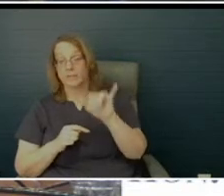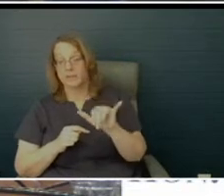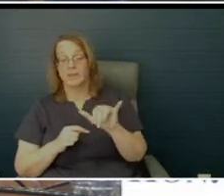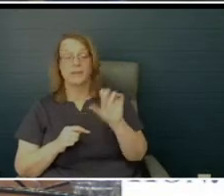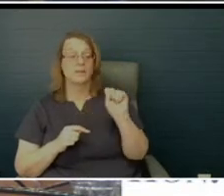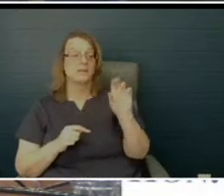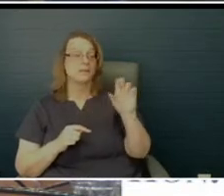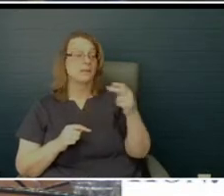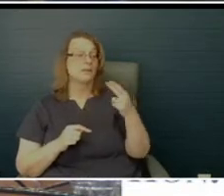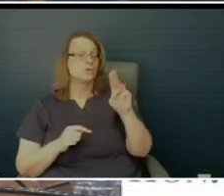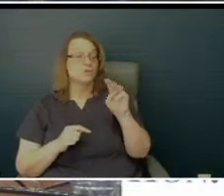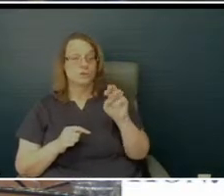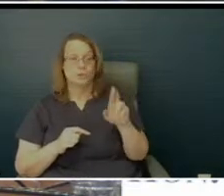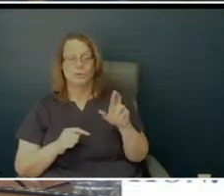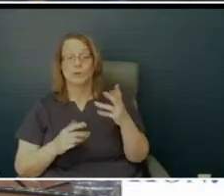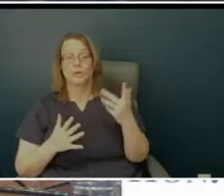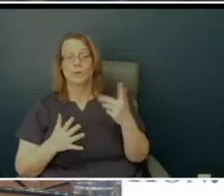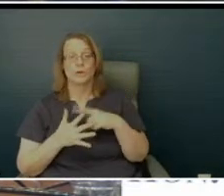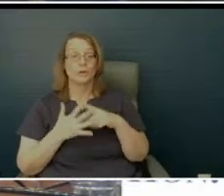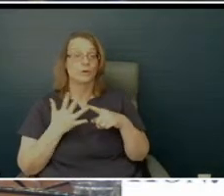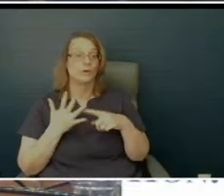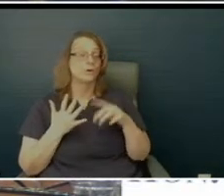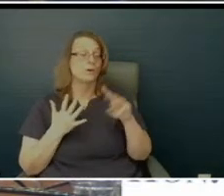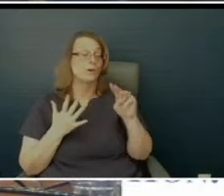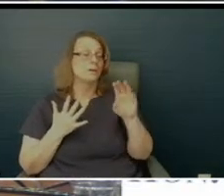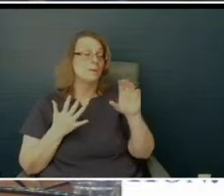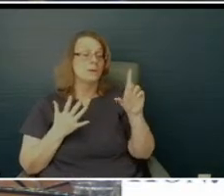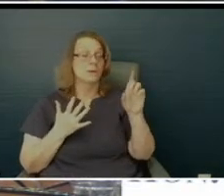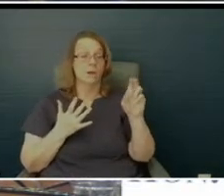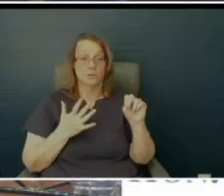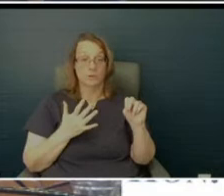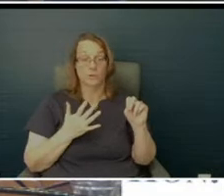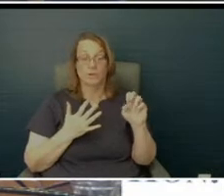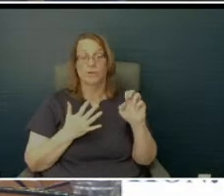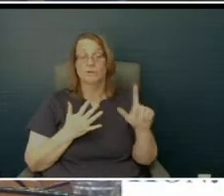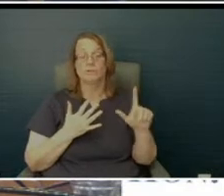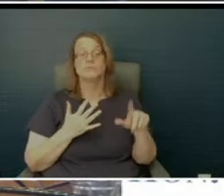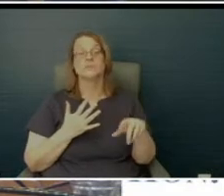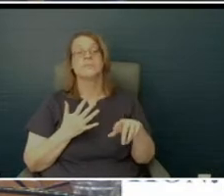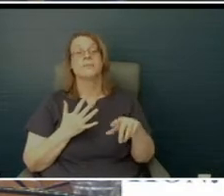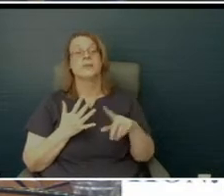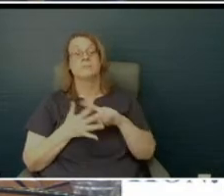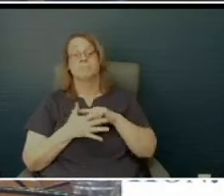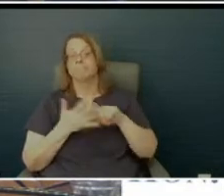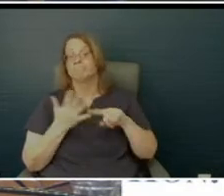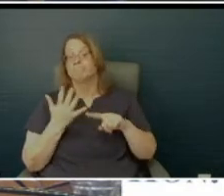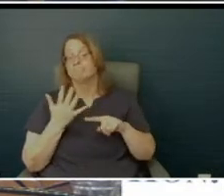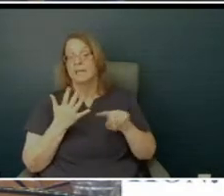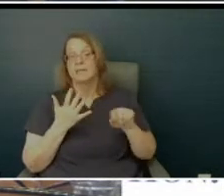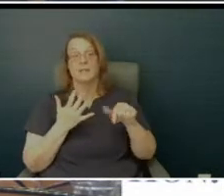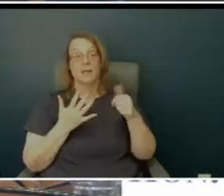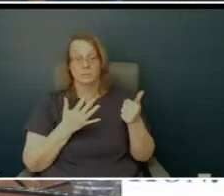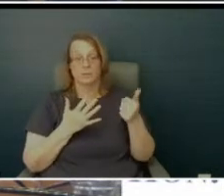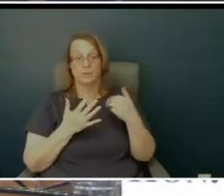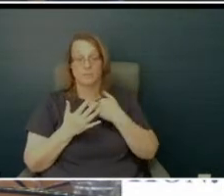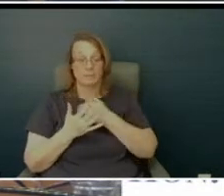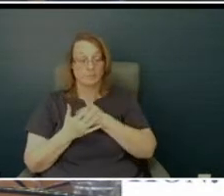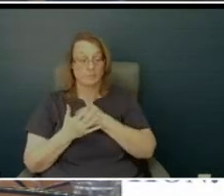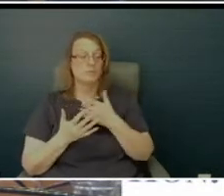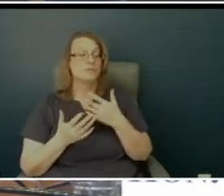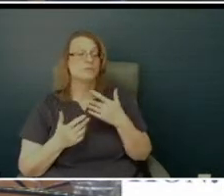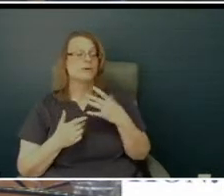believe Leader McConnell's chief of staff called, a number of other members of Congress as